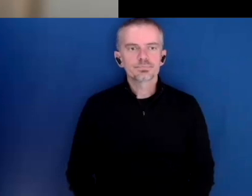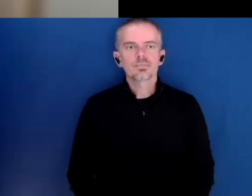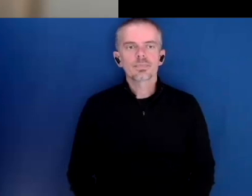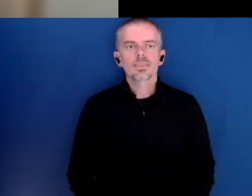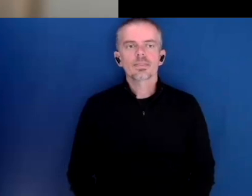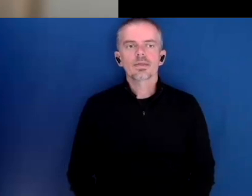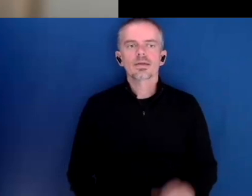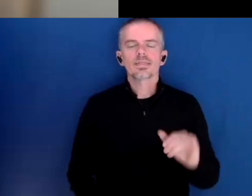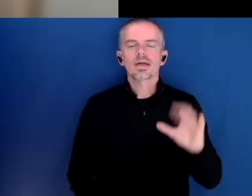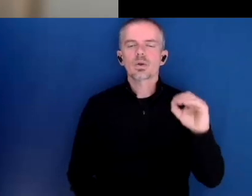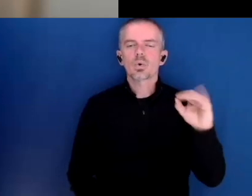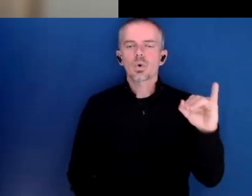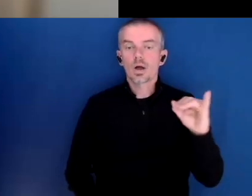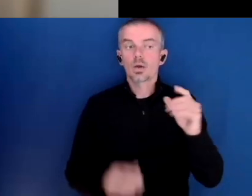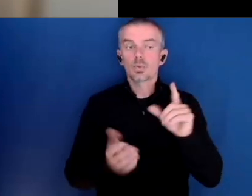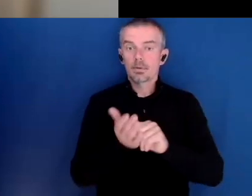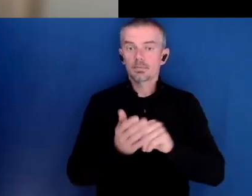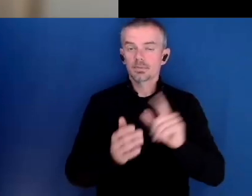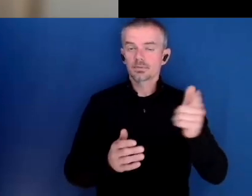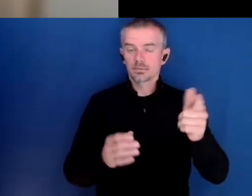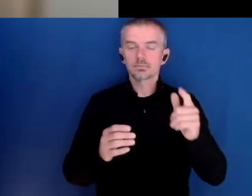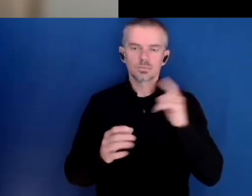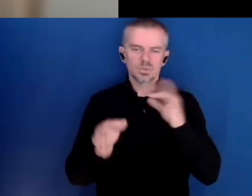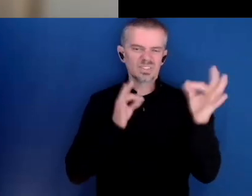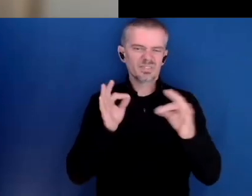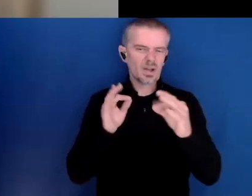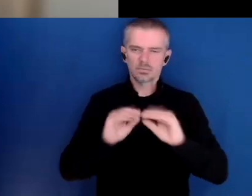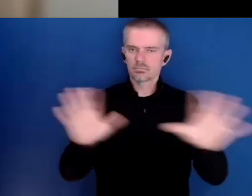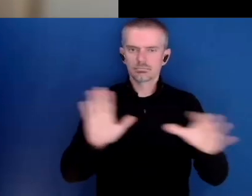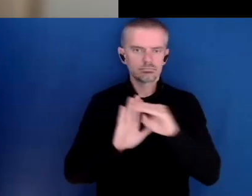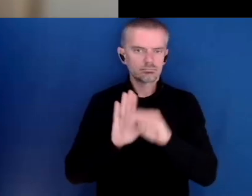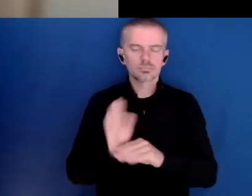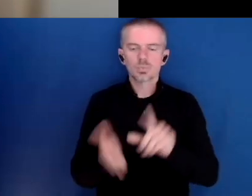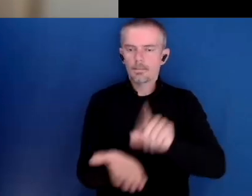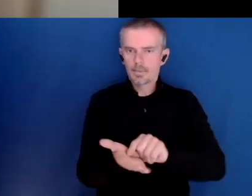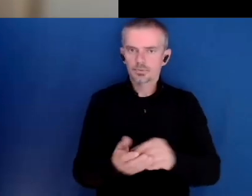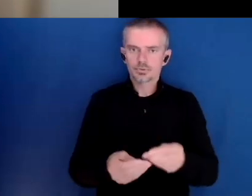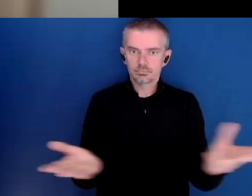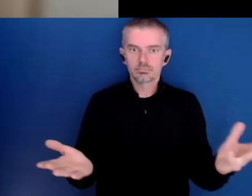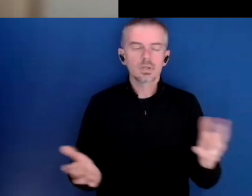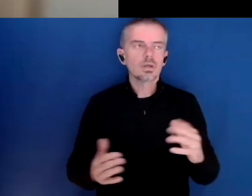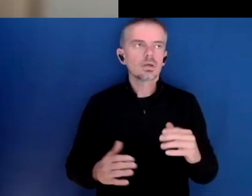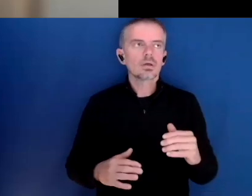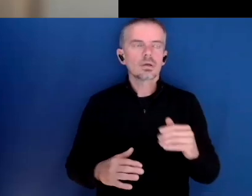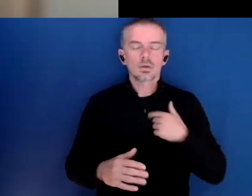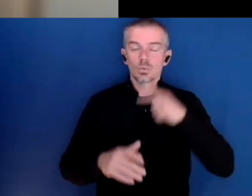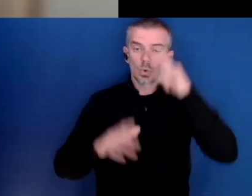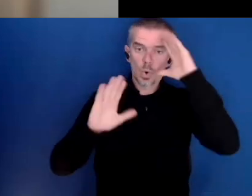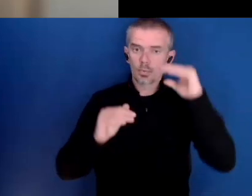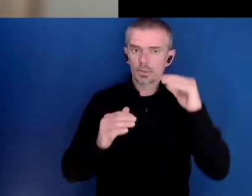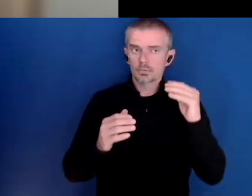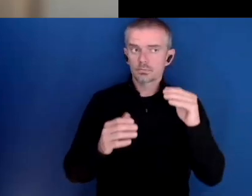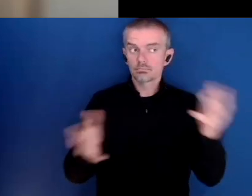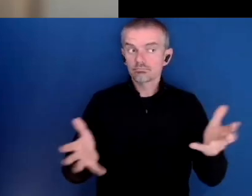that outreach of interest, and that will be published, and we're hoping to get a lot of interest